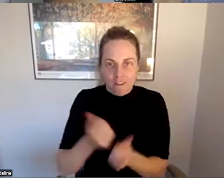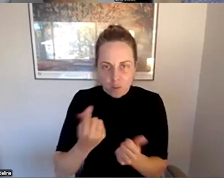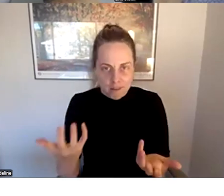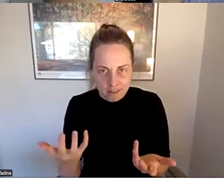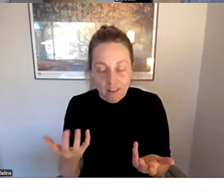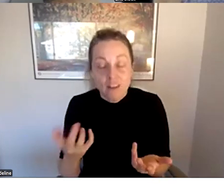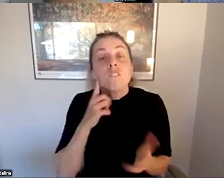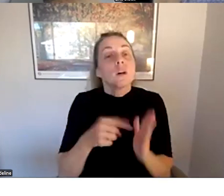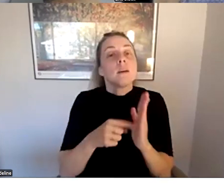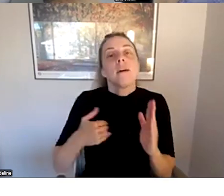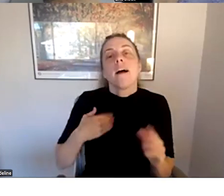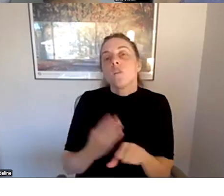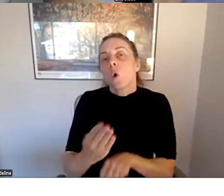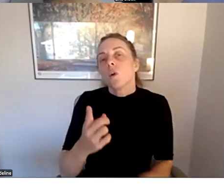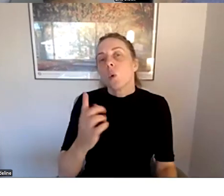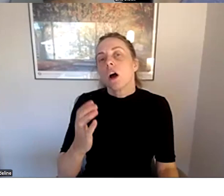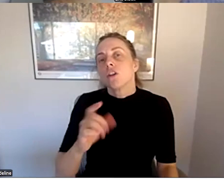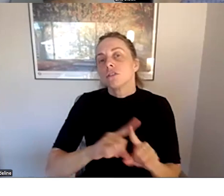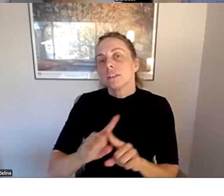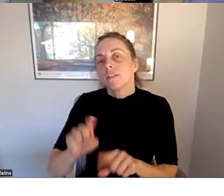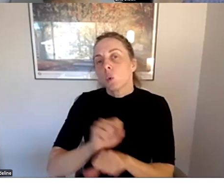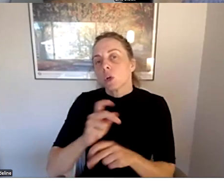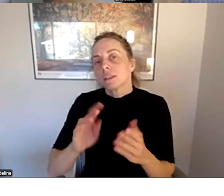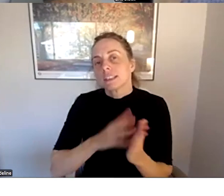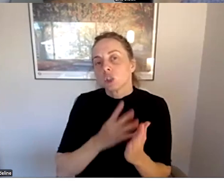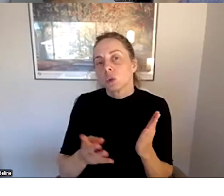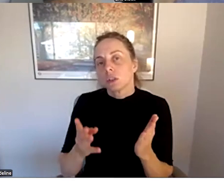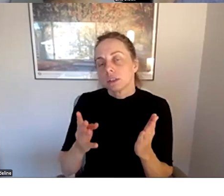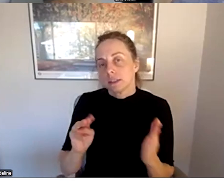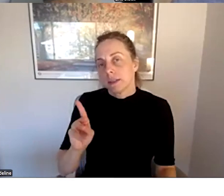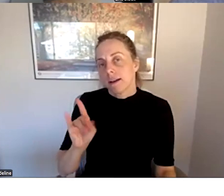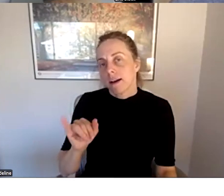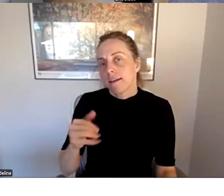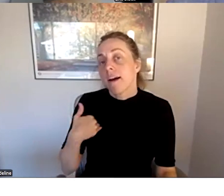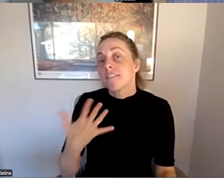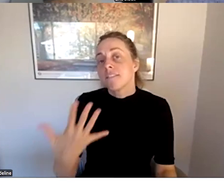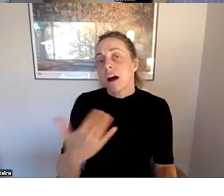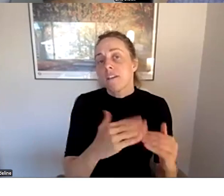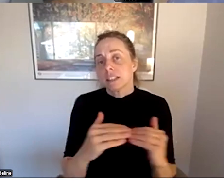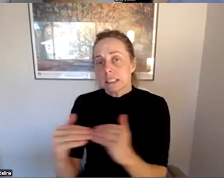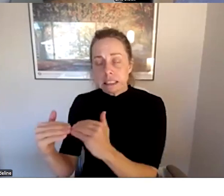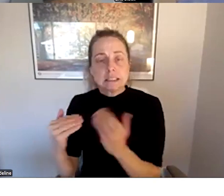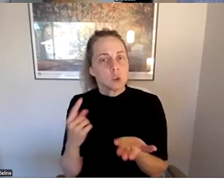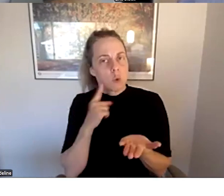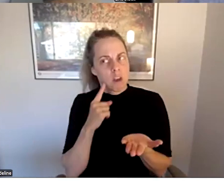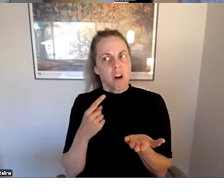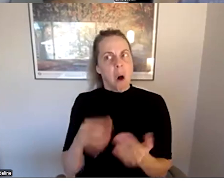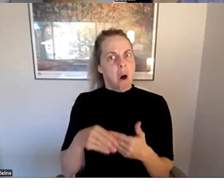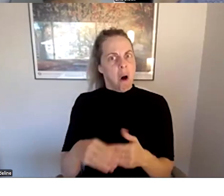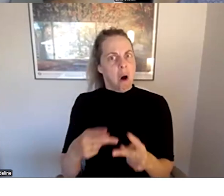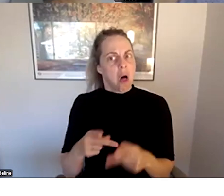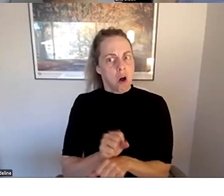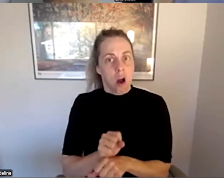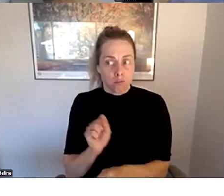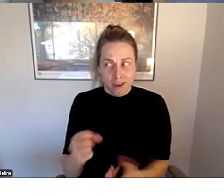work schedules at MDI across our 5 facilities. So you think it's kind of a flexible place to work? Yeah. You know, kind